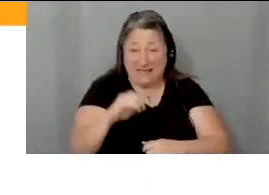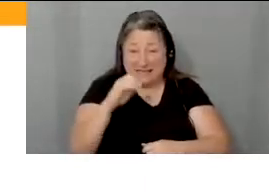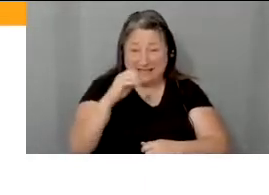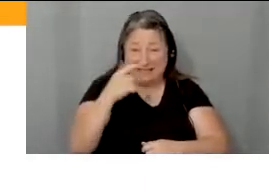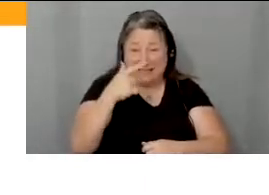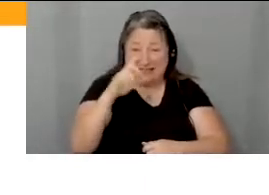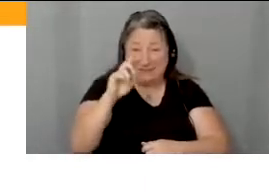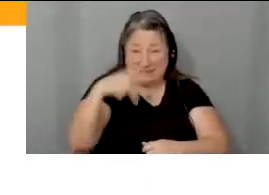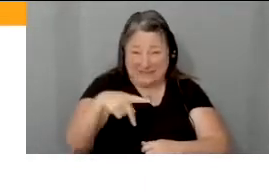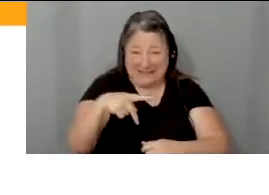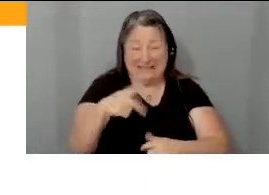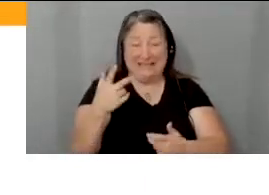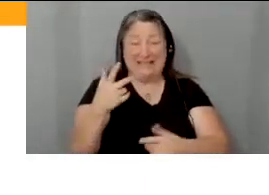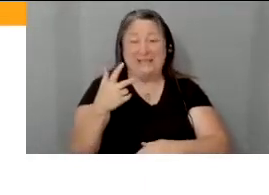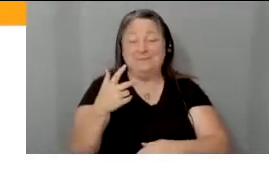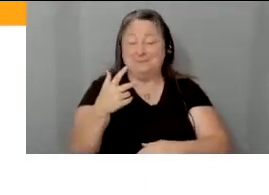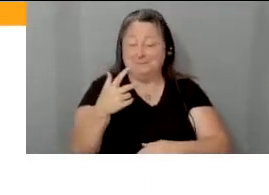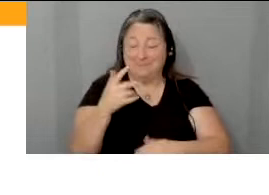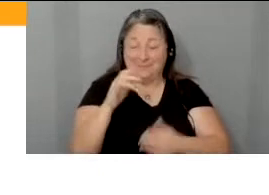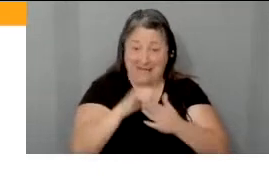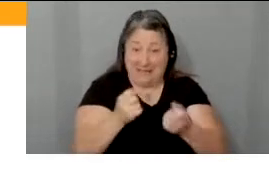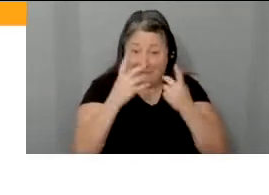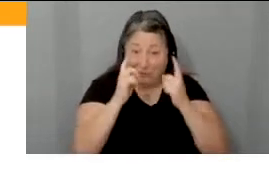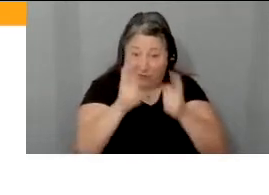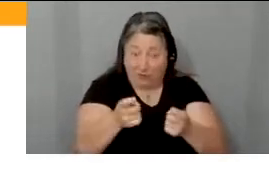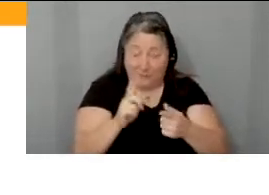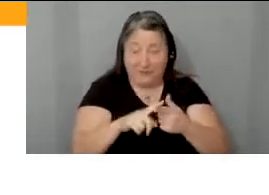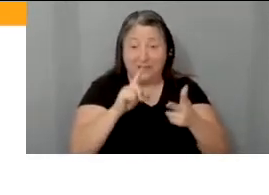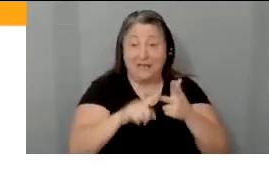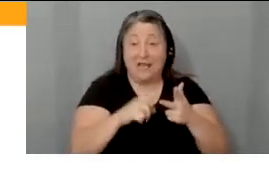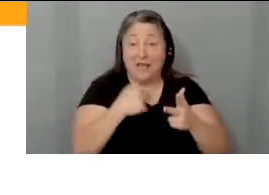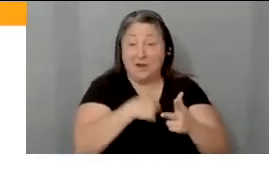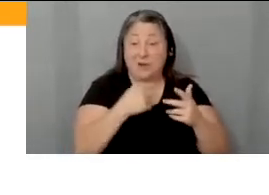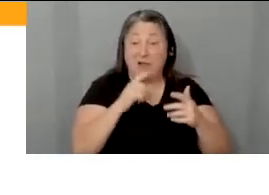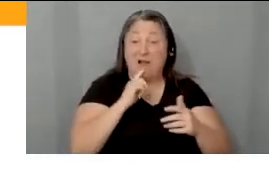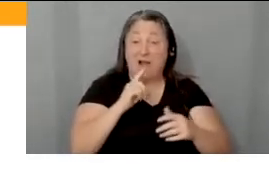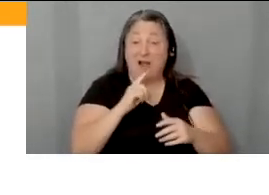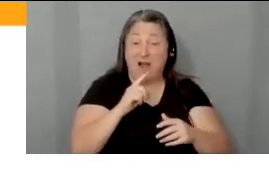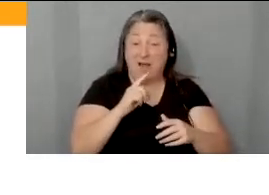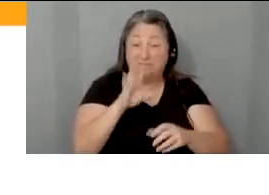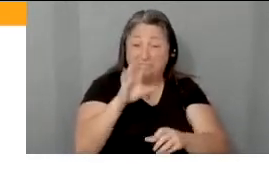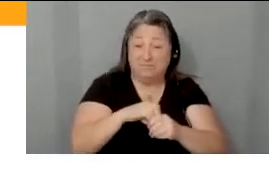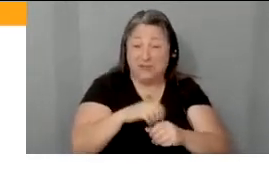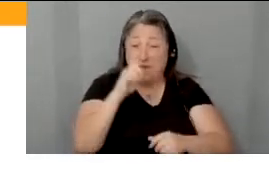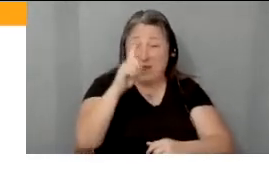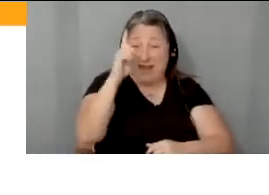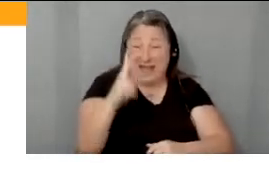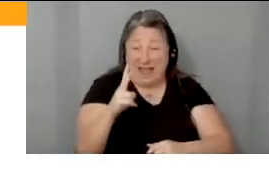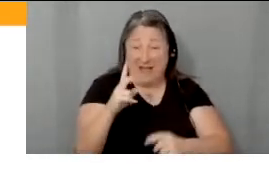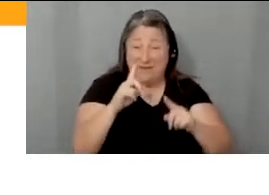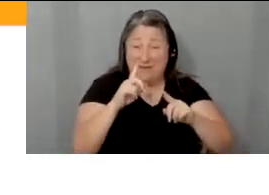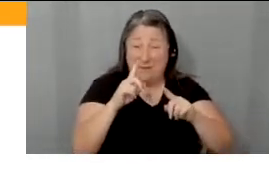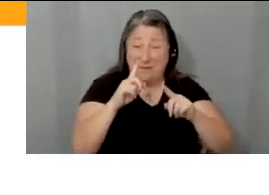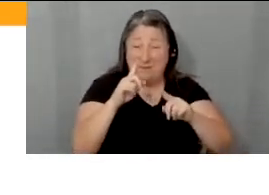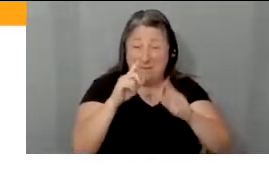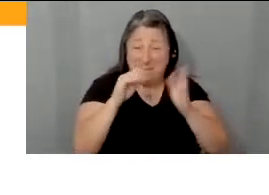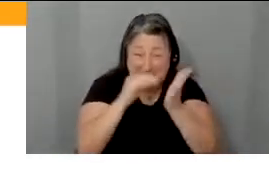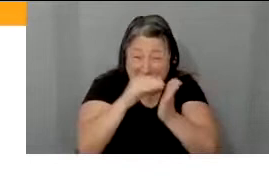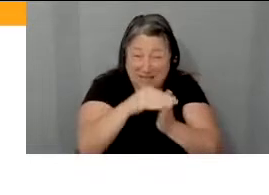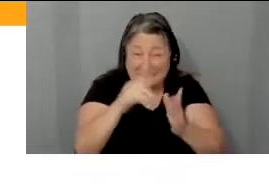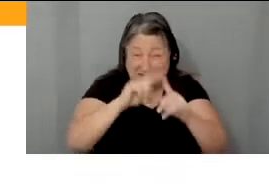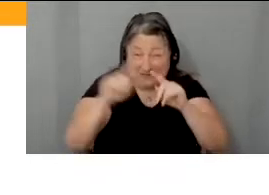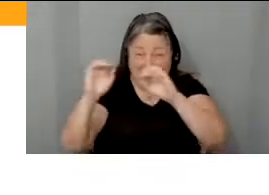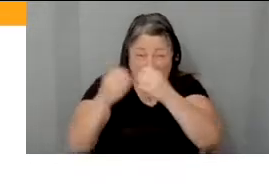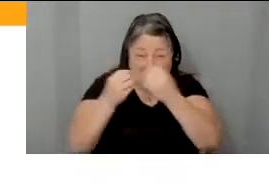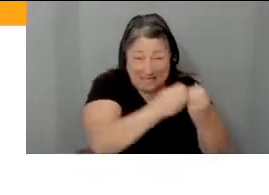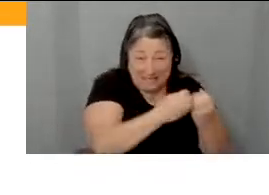how much we contribute, and are made up of about 1.5 million organizations. And as I used to have a